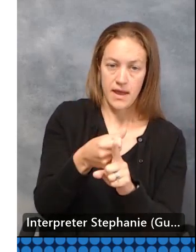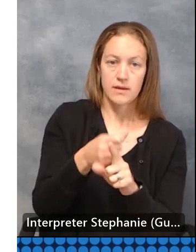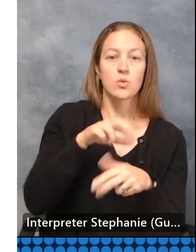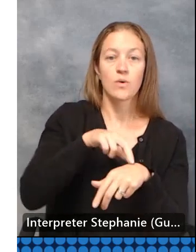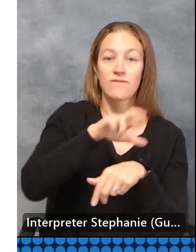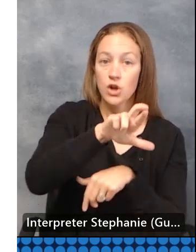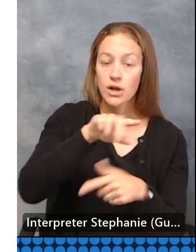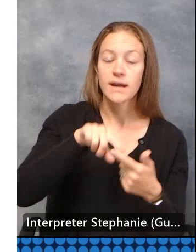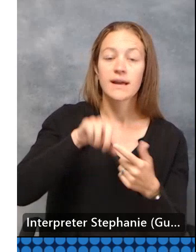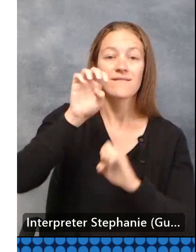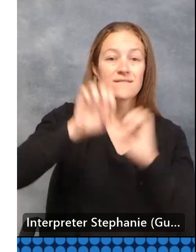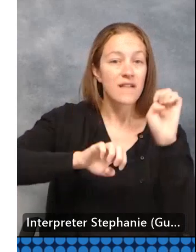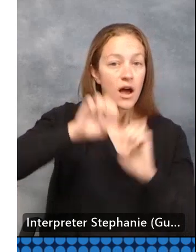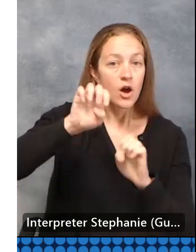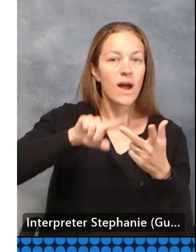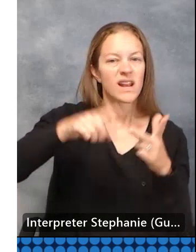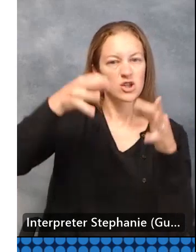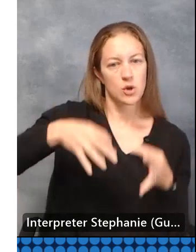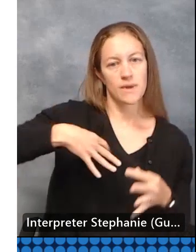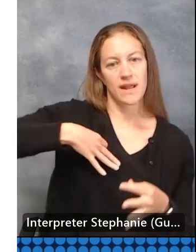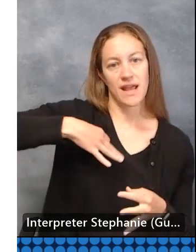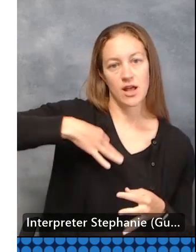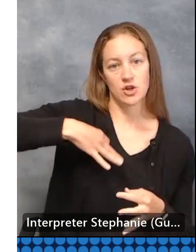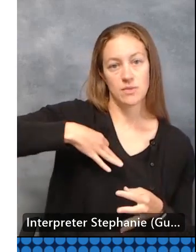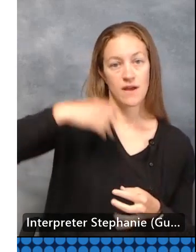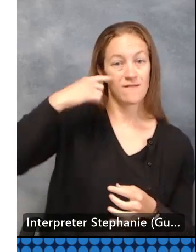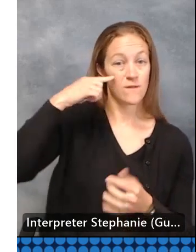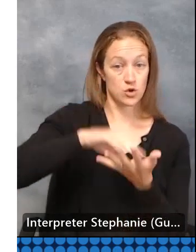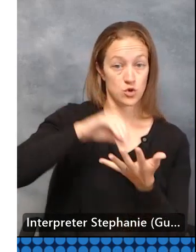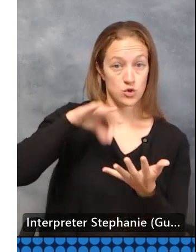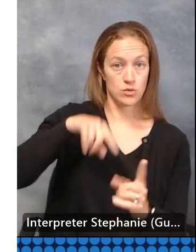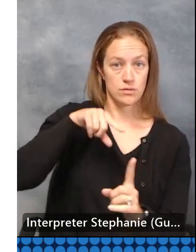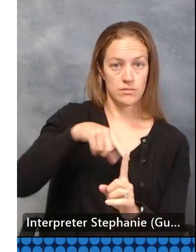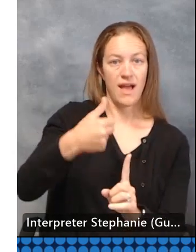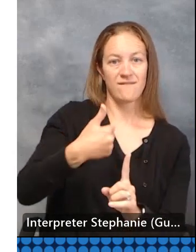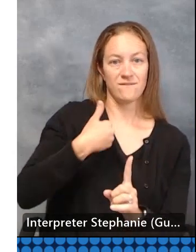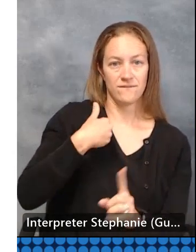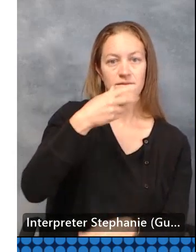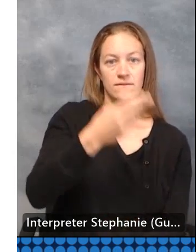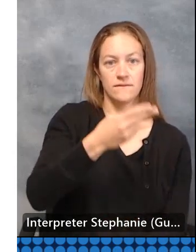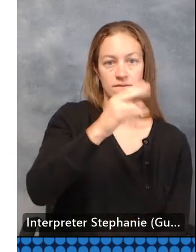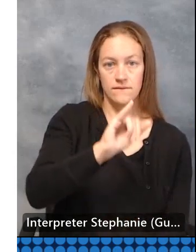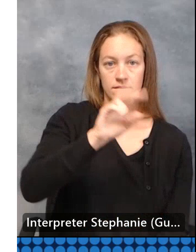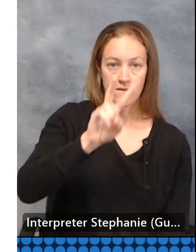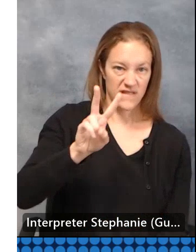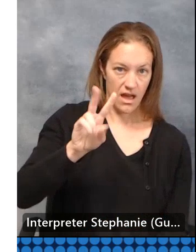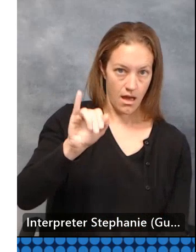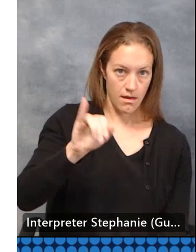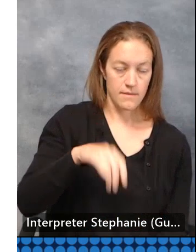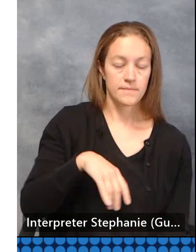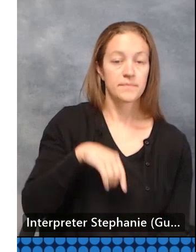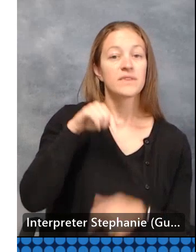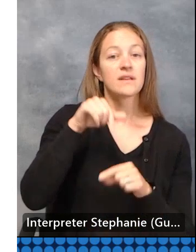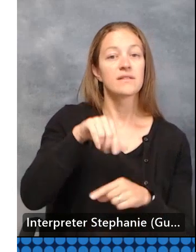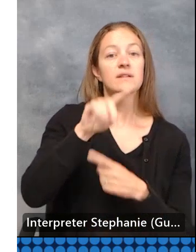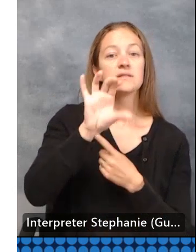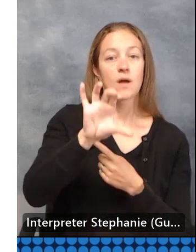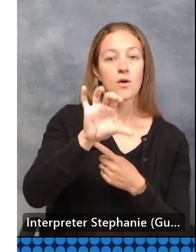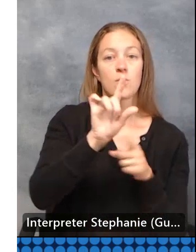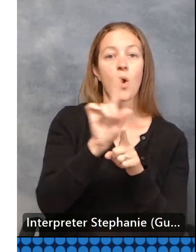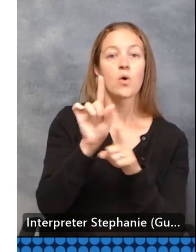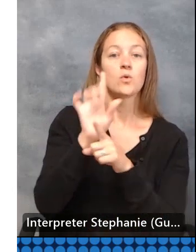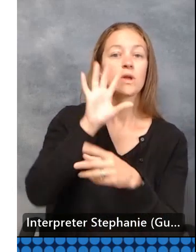determining eligibility for a student with a hearing or visual impairment. The document also